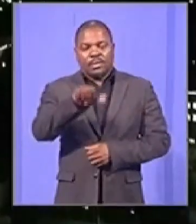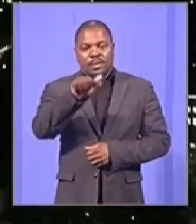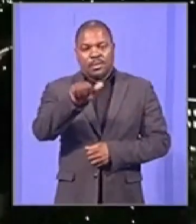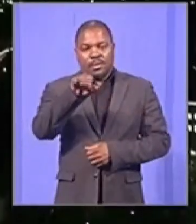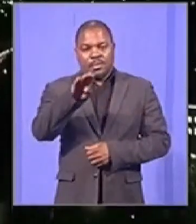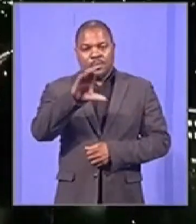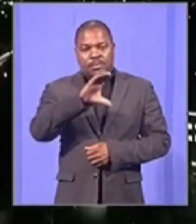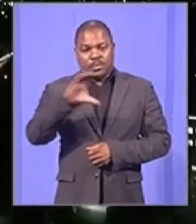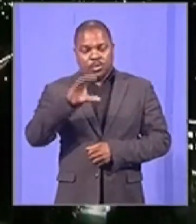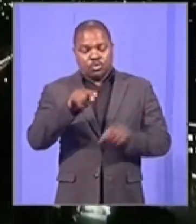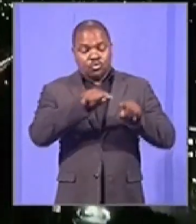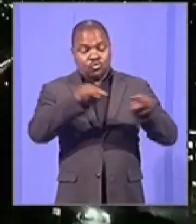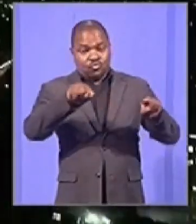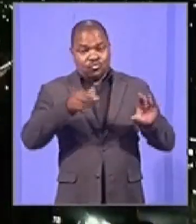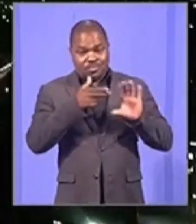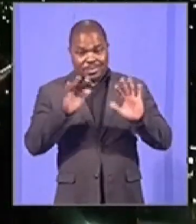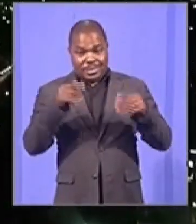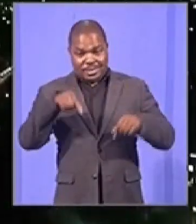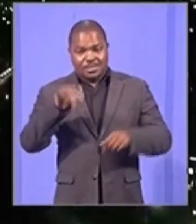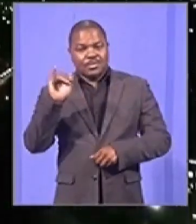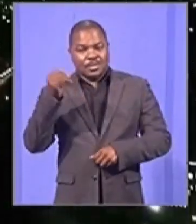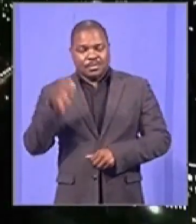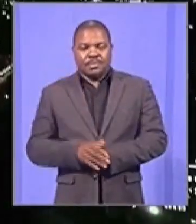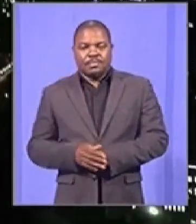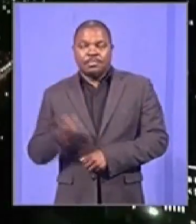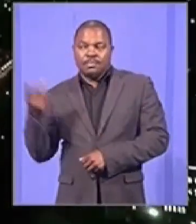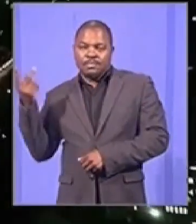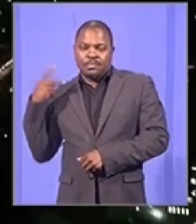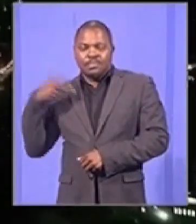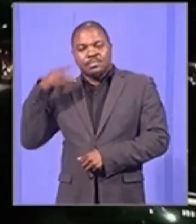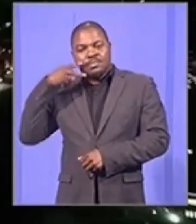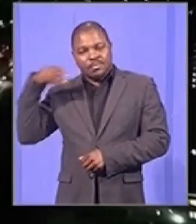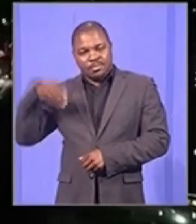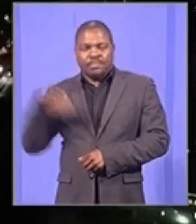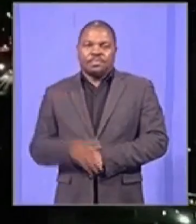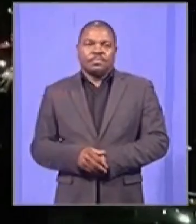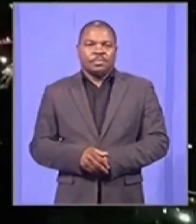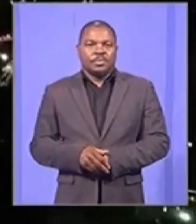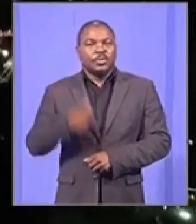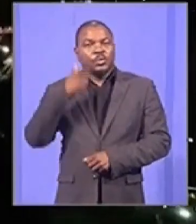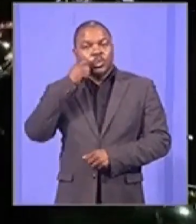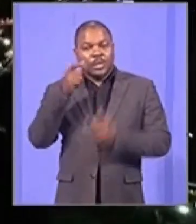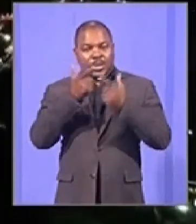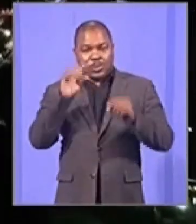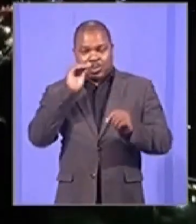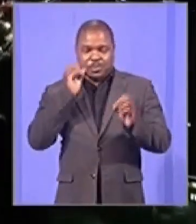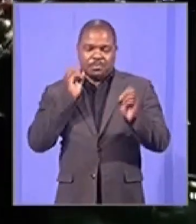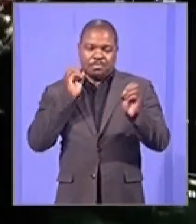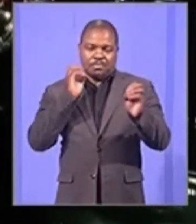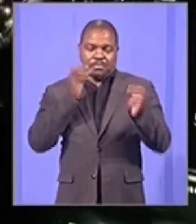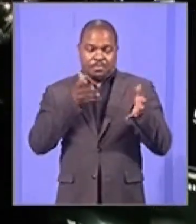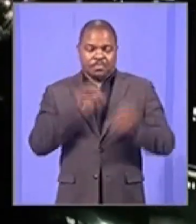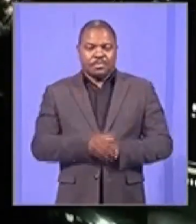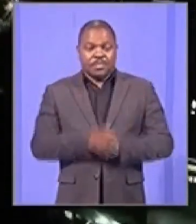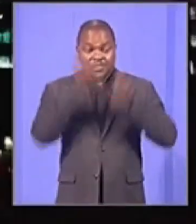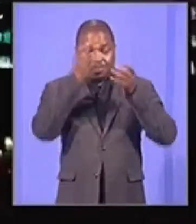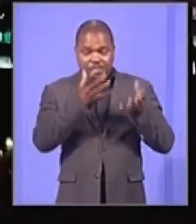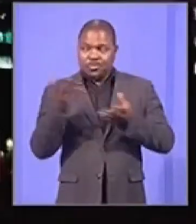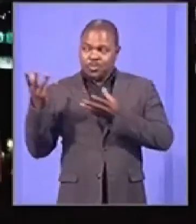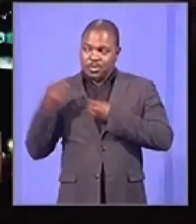SABC Studio 10 Auckland Park, Johannesburg. Nale Augustine Letlalo re go tlisetsa kgaso ya dikgang tsa Setswana. Ha re iketle